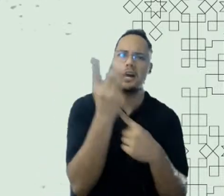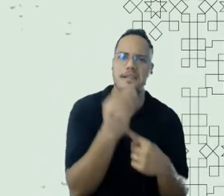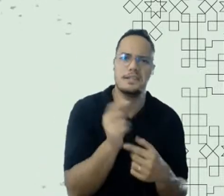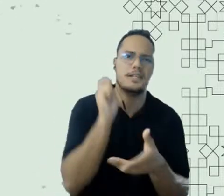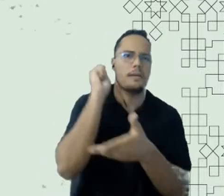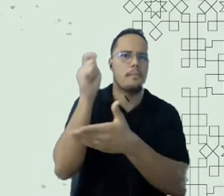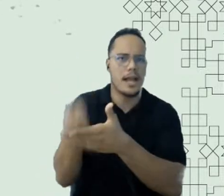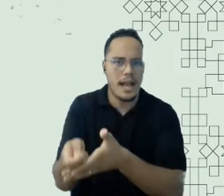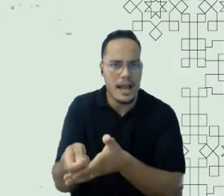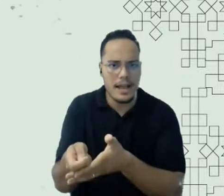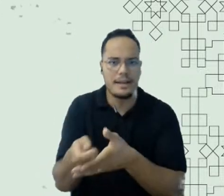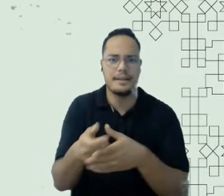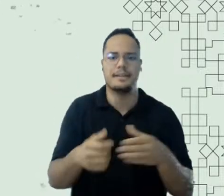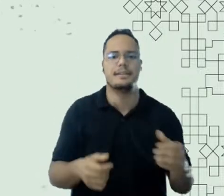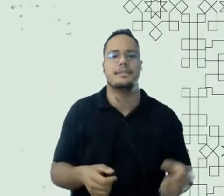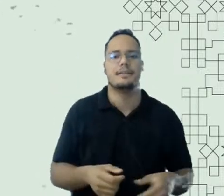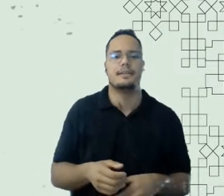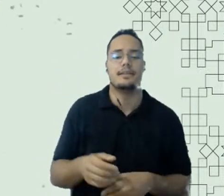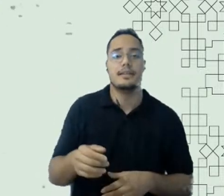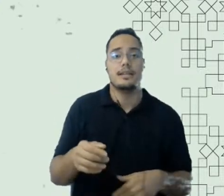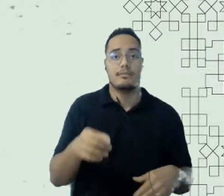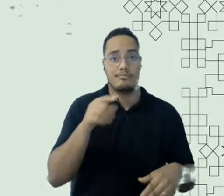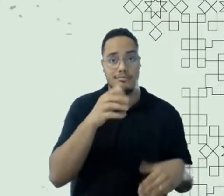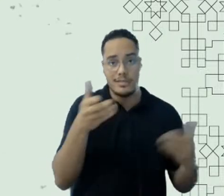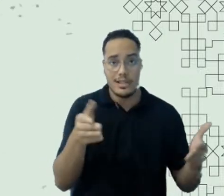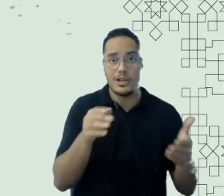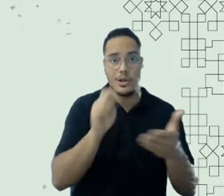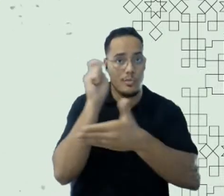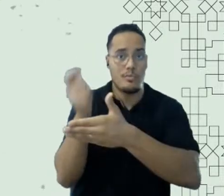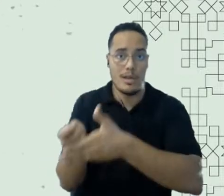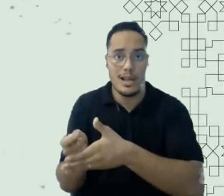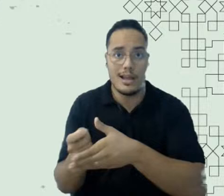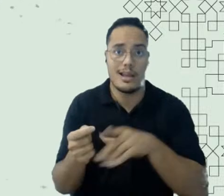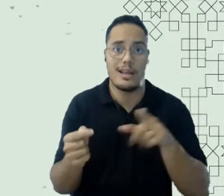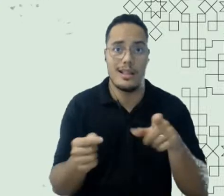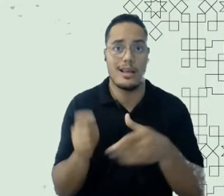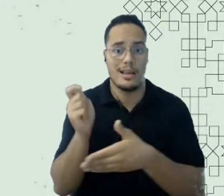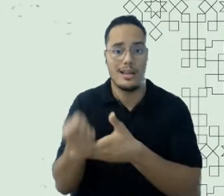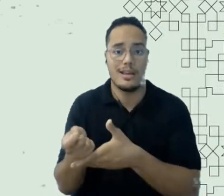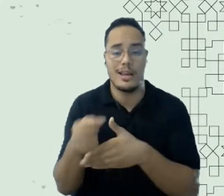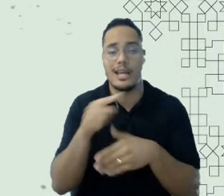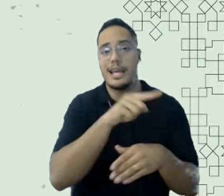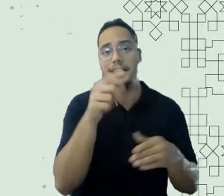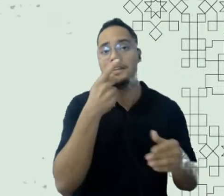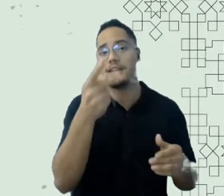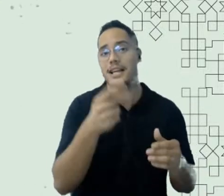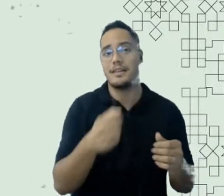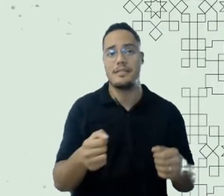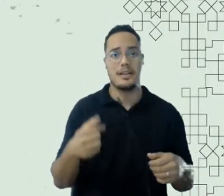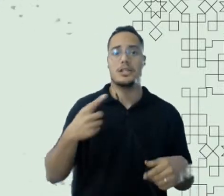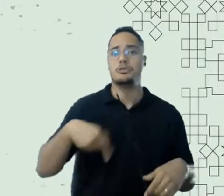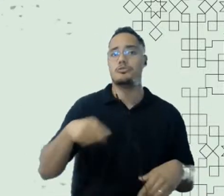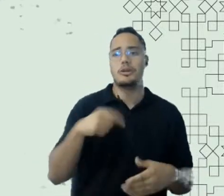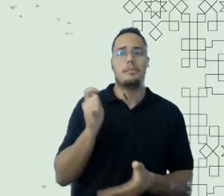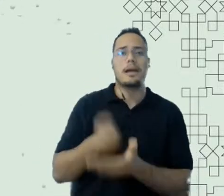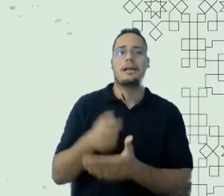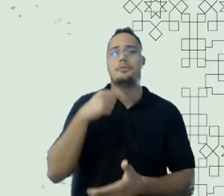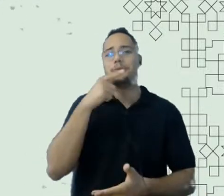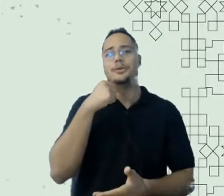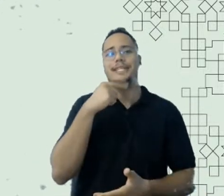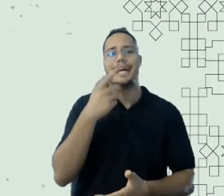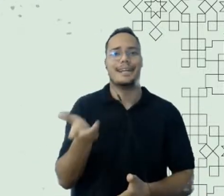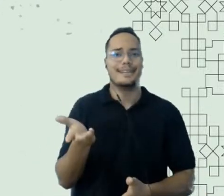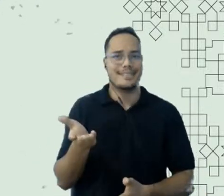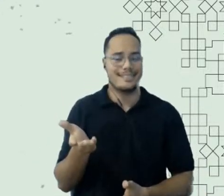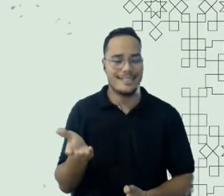paying the creators and artists, they said, oh, we cannot do that. So, you know, it was also a really paradox about the